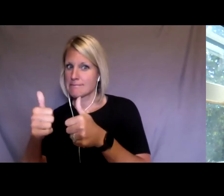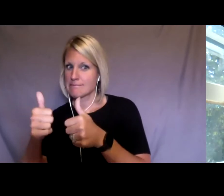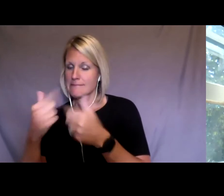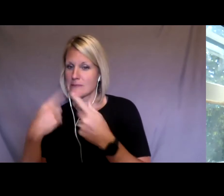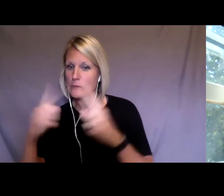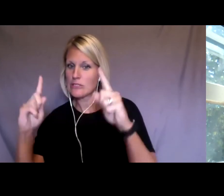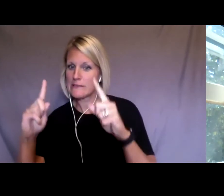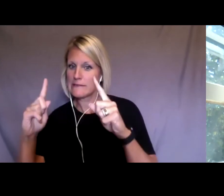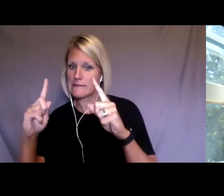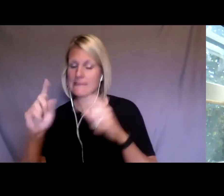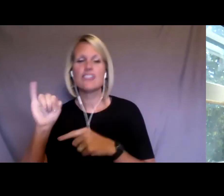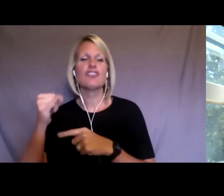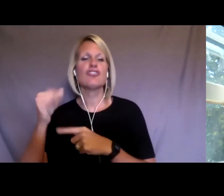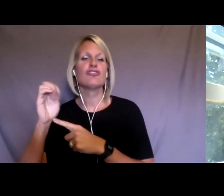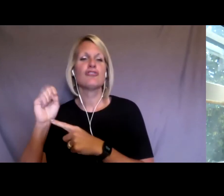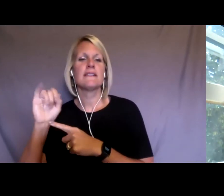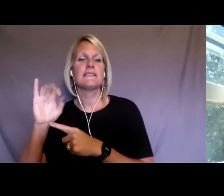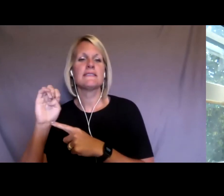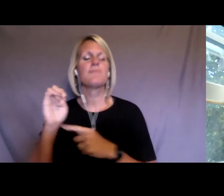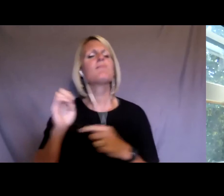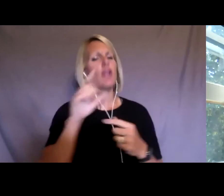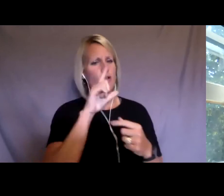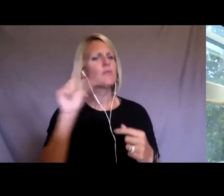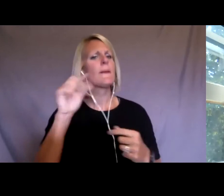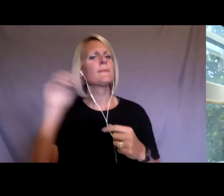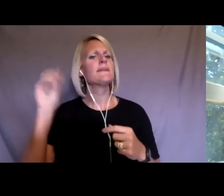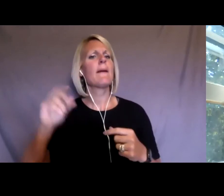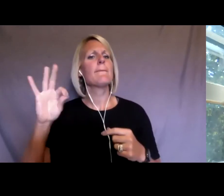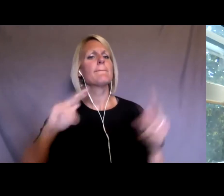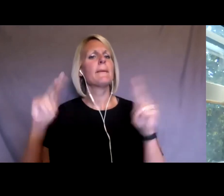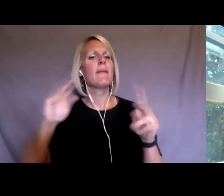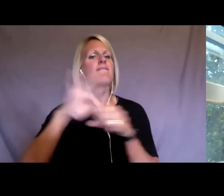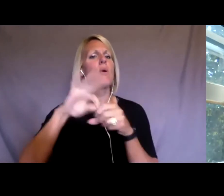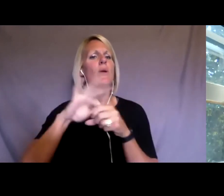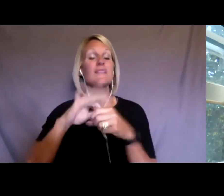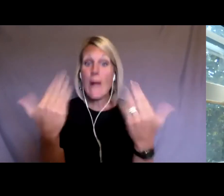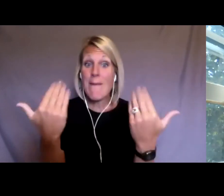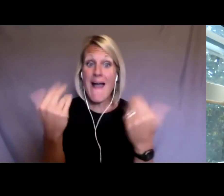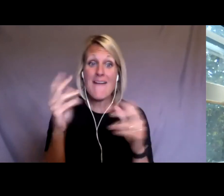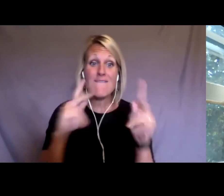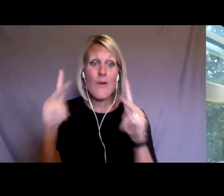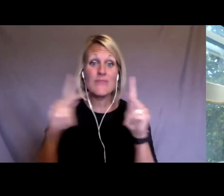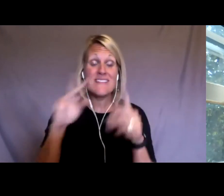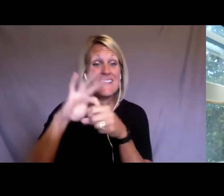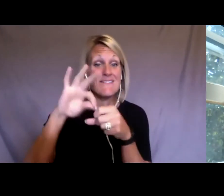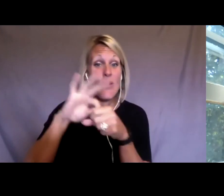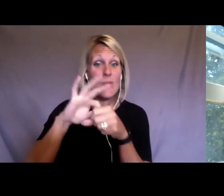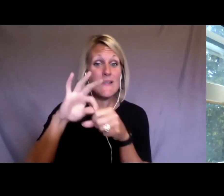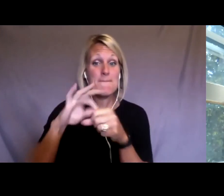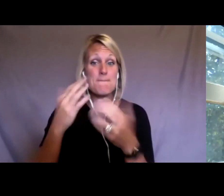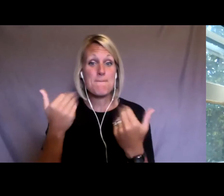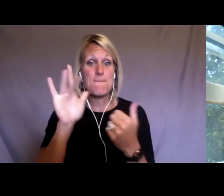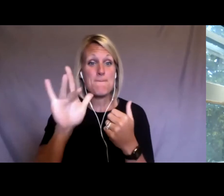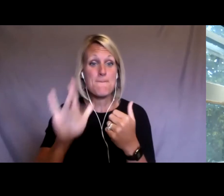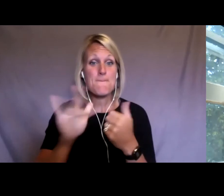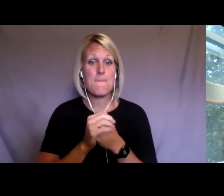It looks like we have about 20% of the people voting right now. So get those votes in, folks. We've got a couple more seconds here. Let's hear from